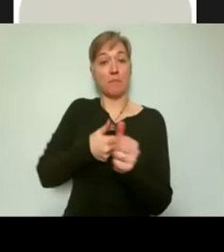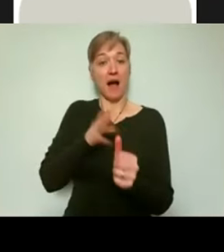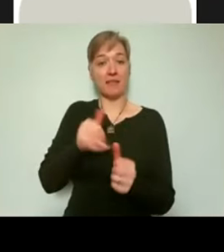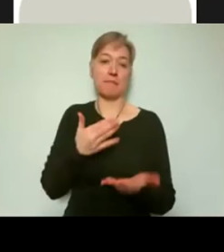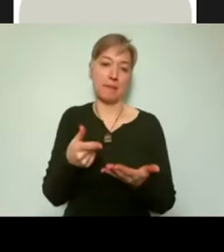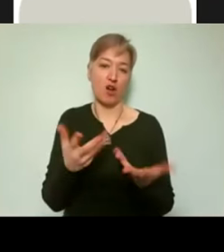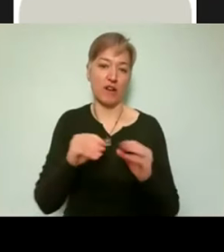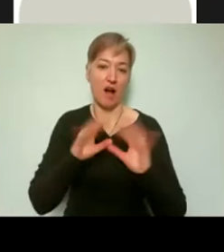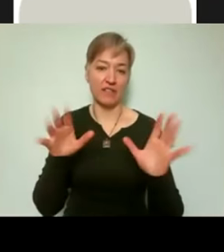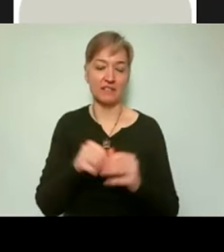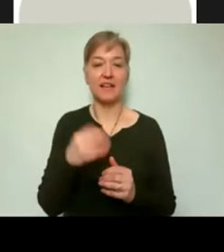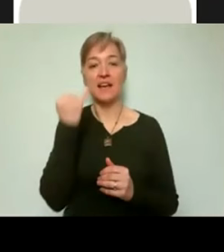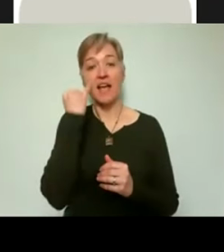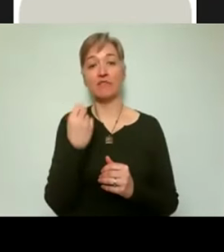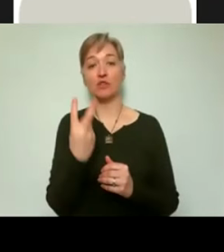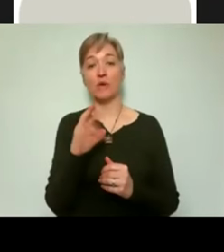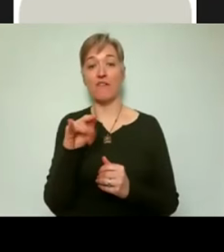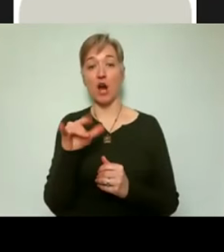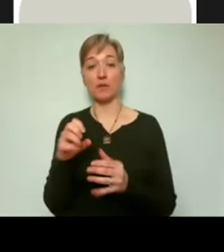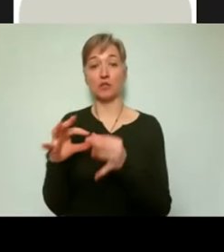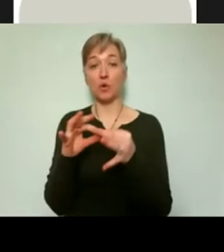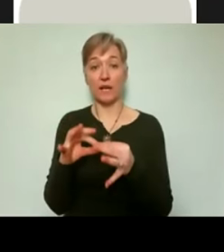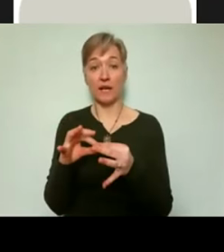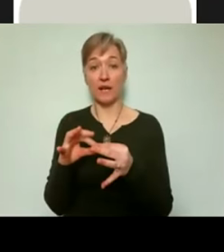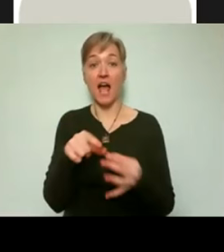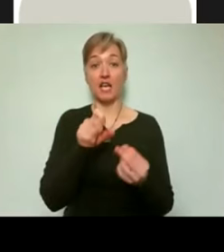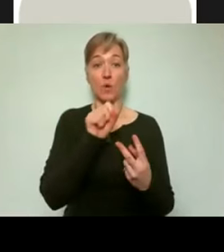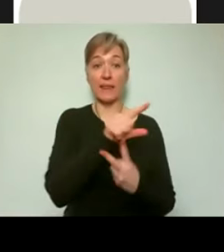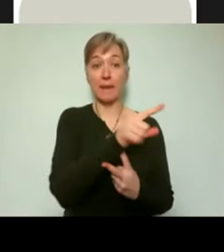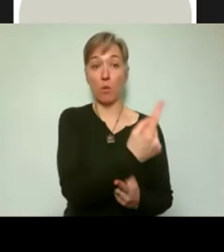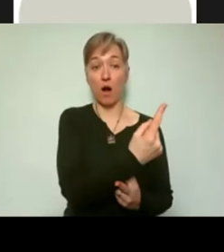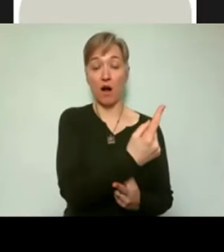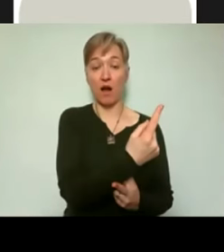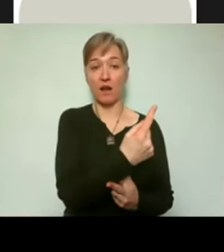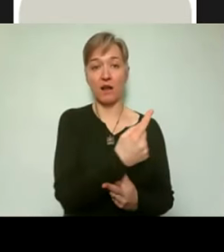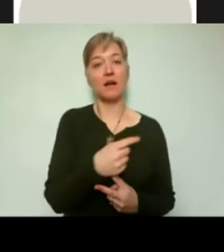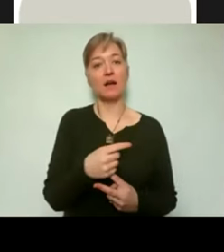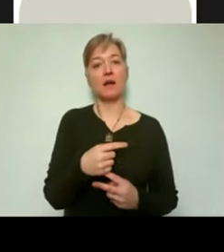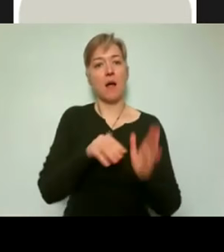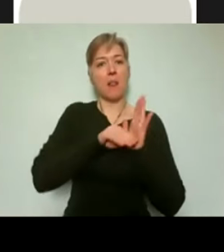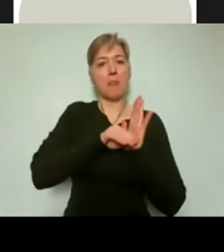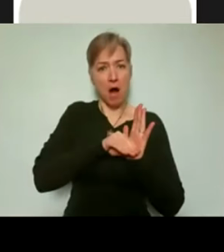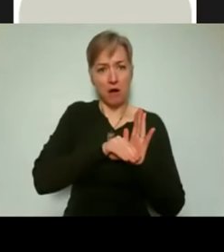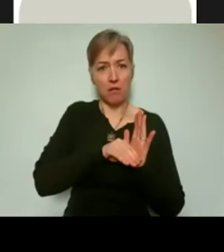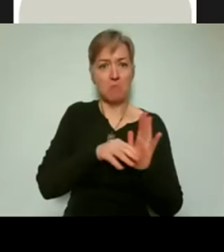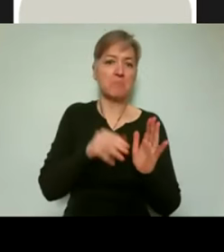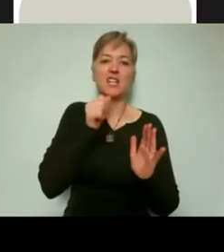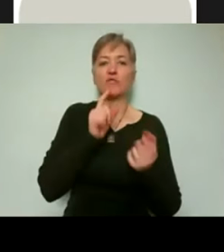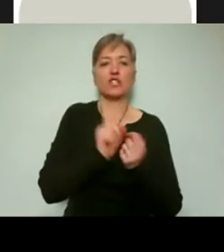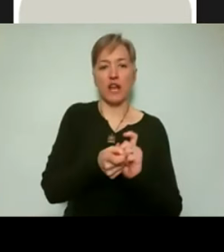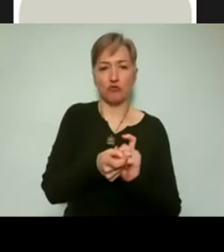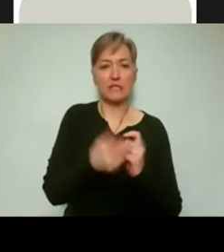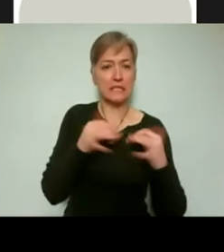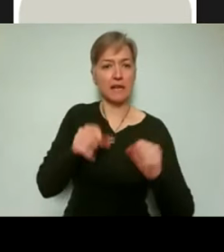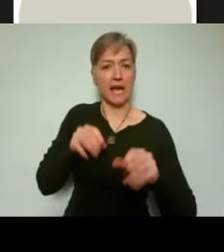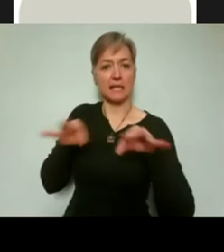already, is that if 2 variables are correlated and you eliminate one from the model, you don't change the overall ability of the model to explain the data. So